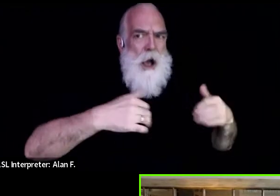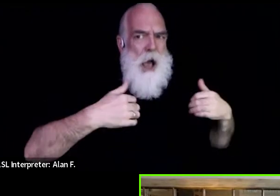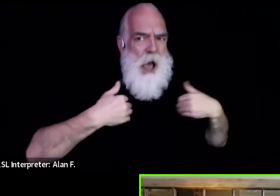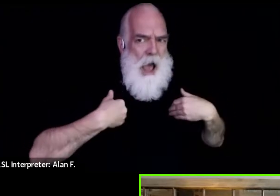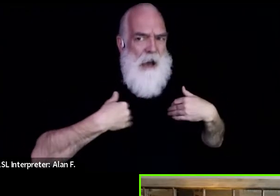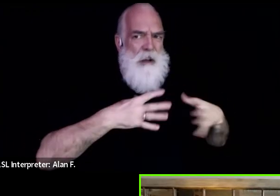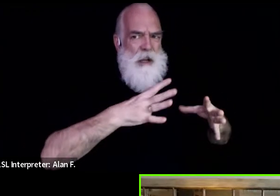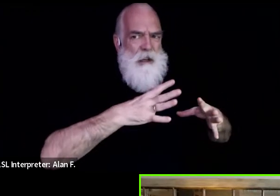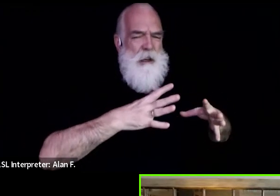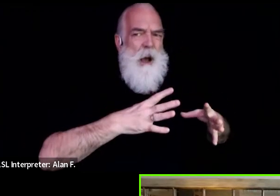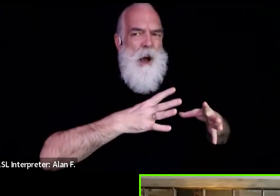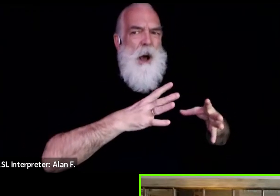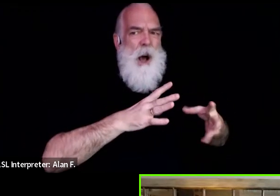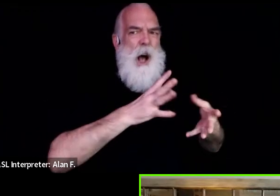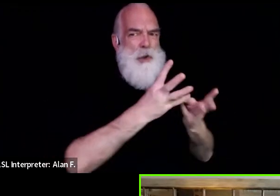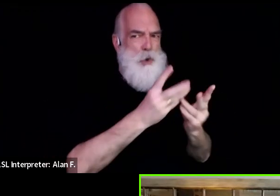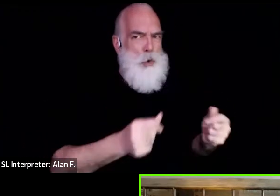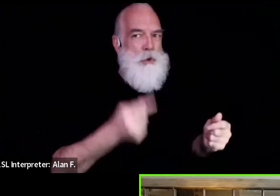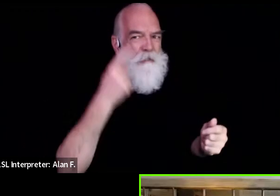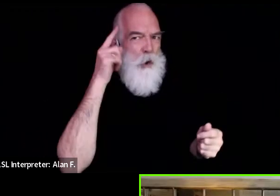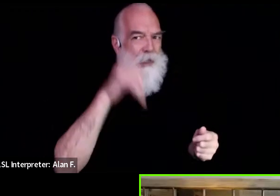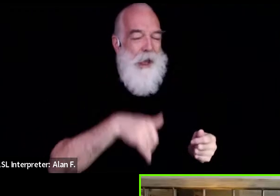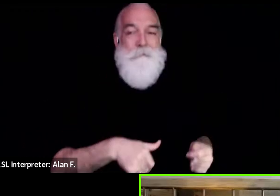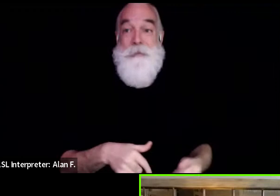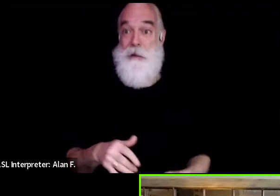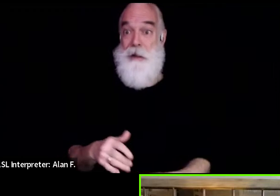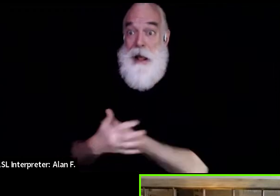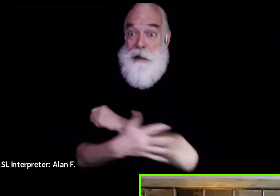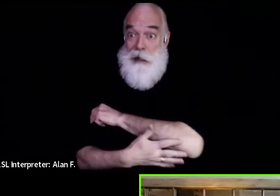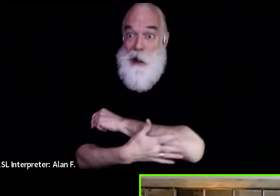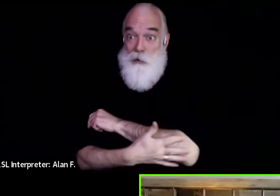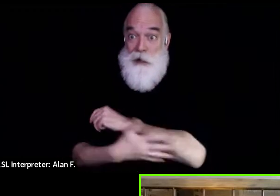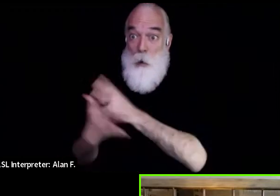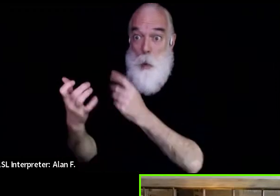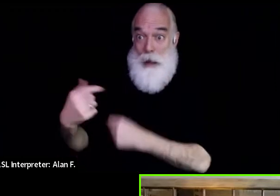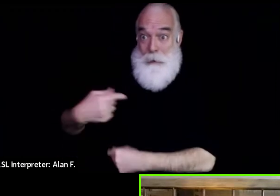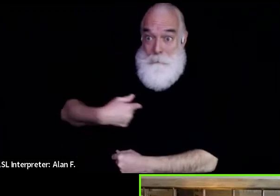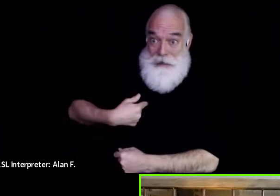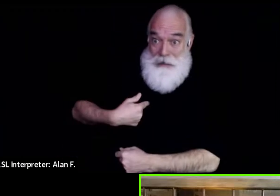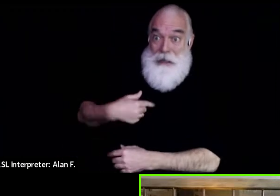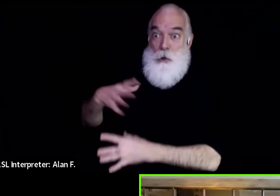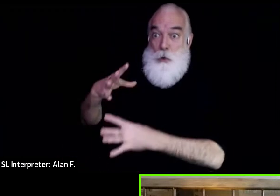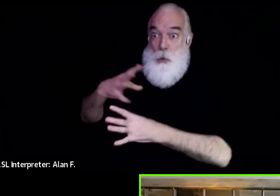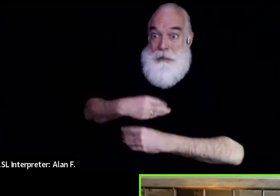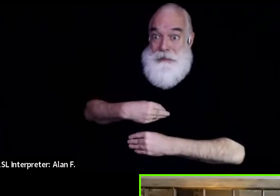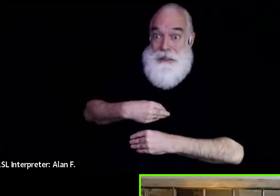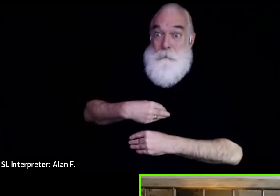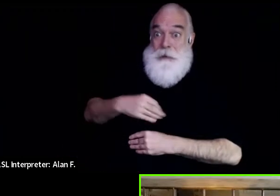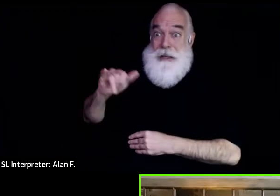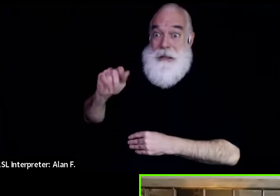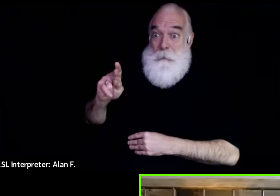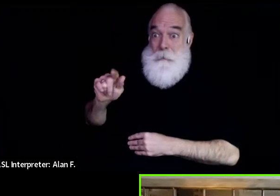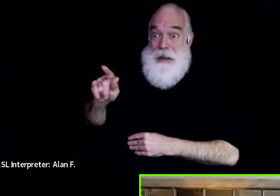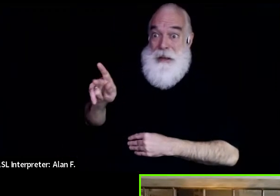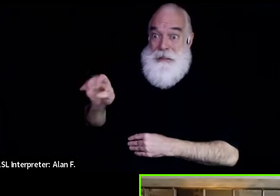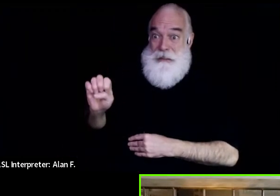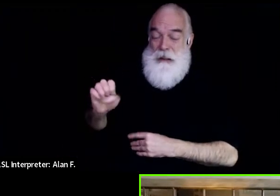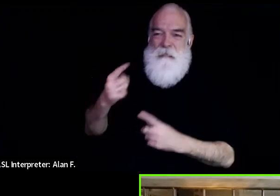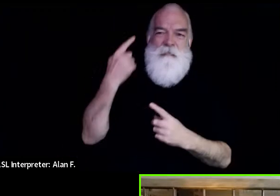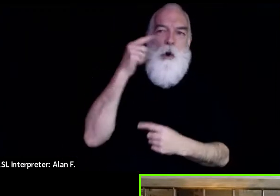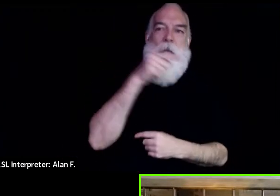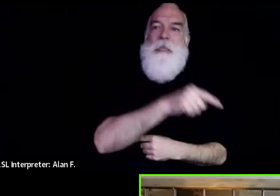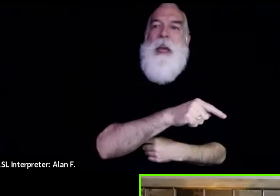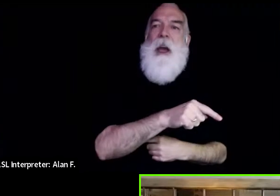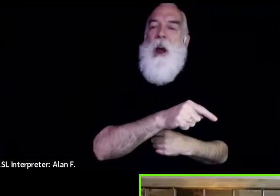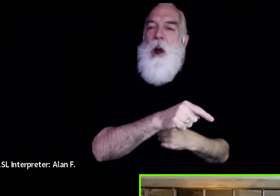accept inmates into our jail to assist with their overflow problem. And my concern is that this is